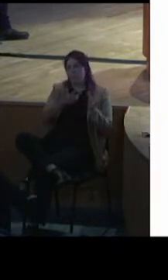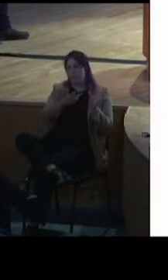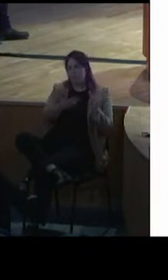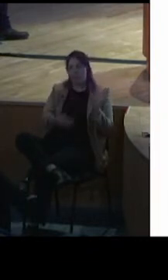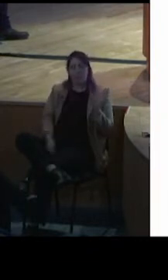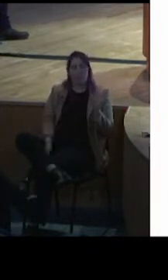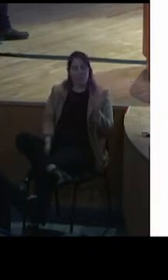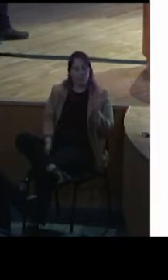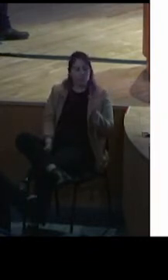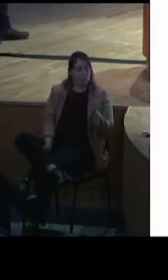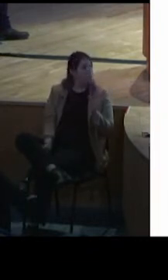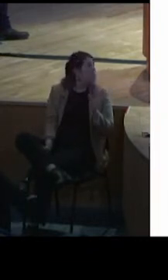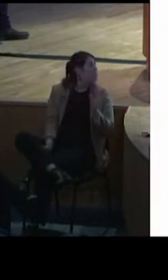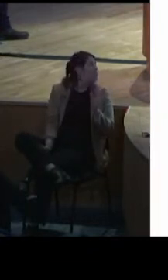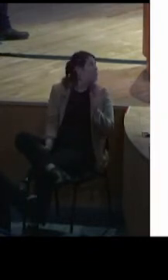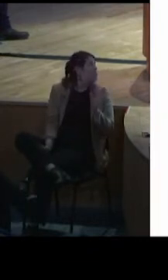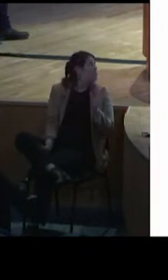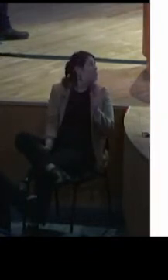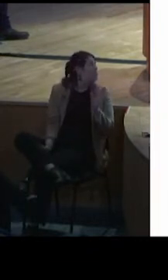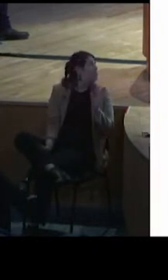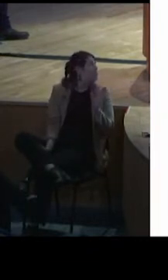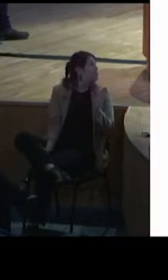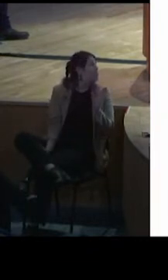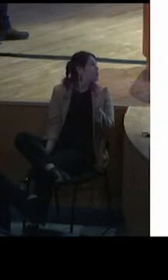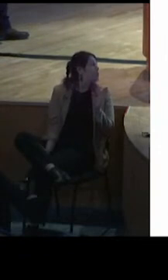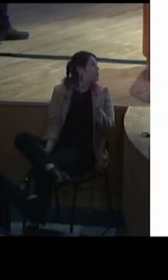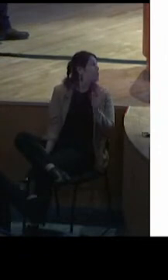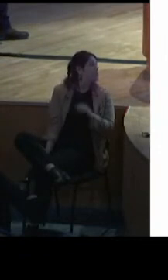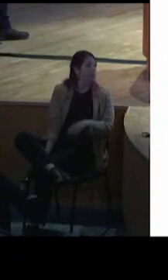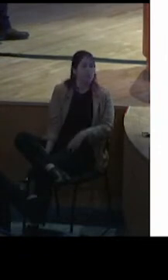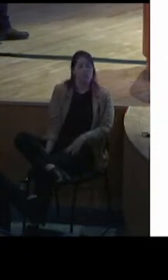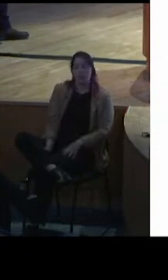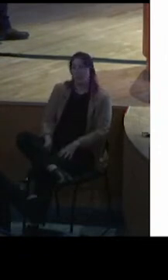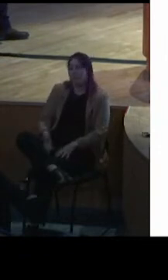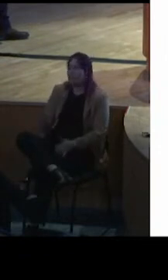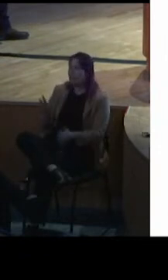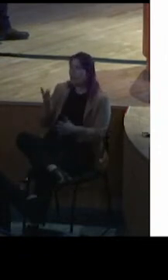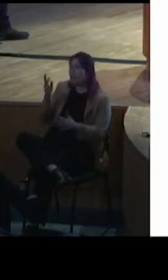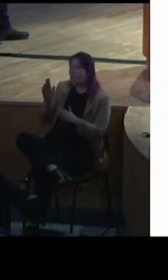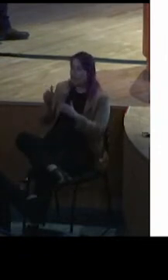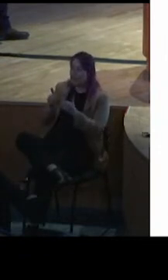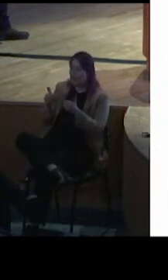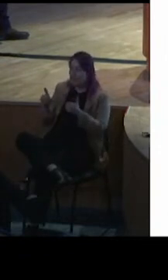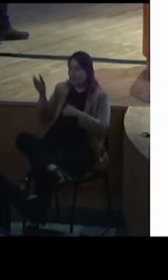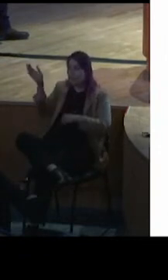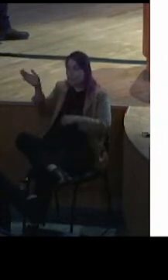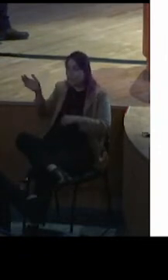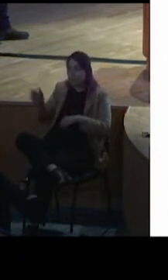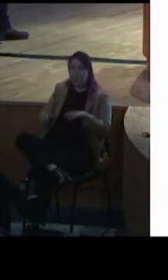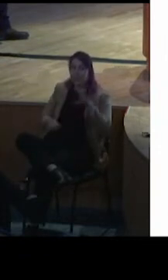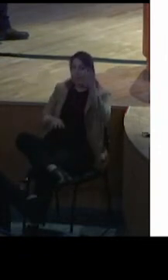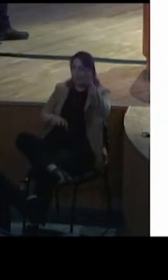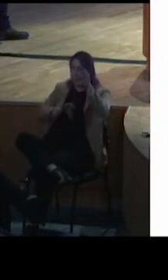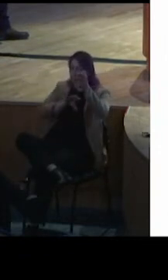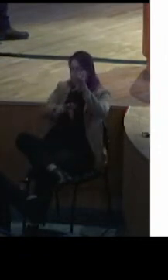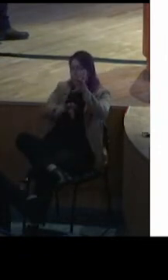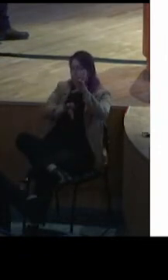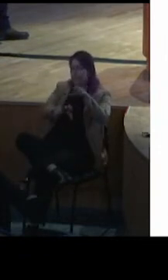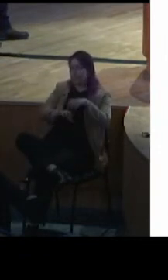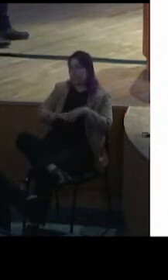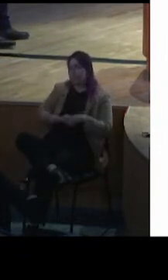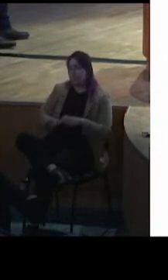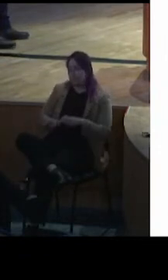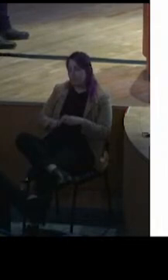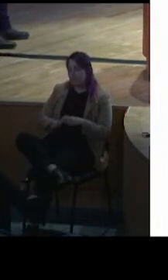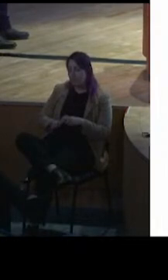return the waters. And we've got two kind of subdivisions of that. Kapu Kahaloa, Sacred is the Taro, which